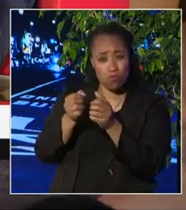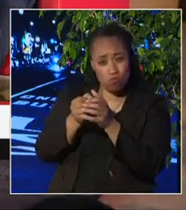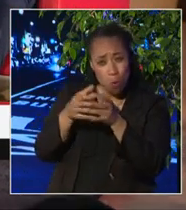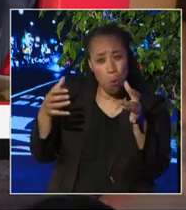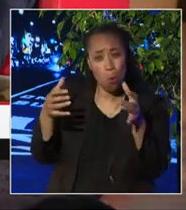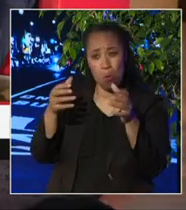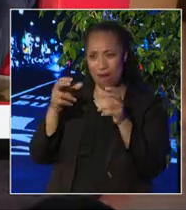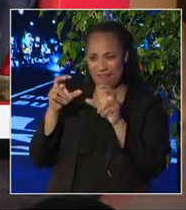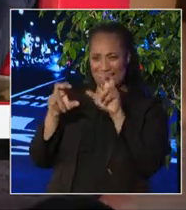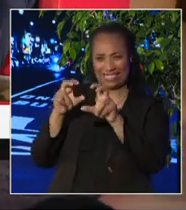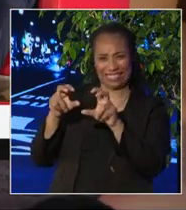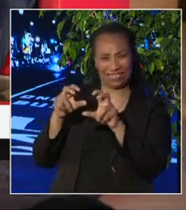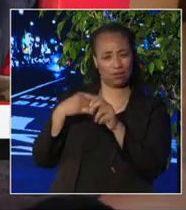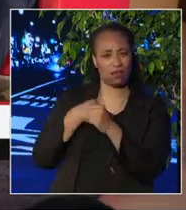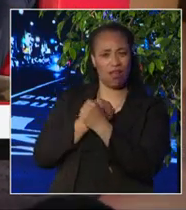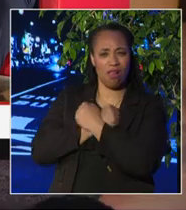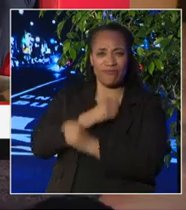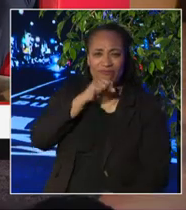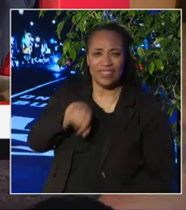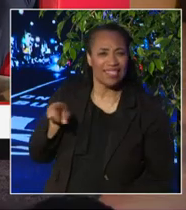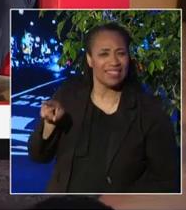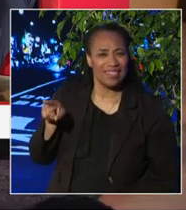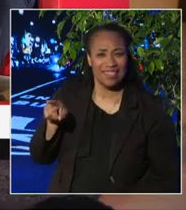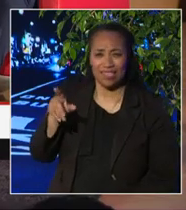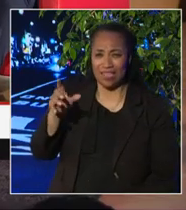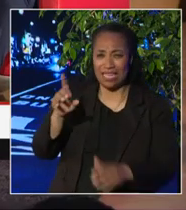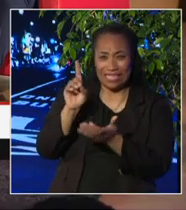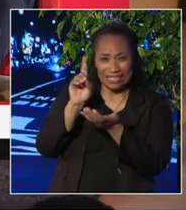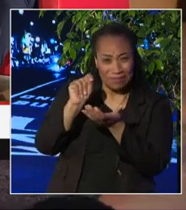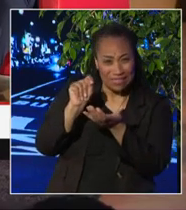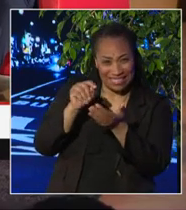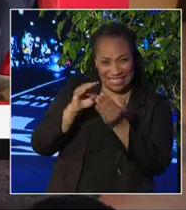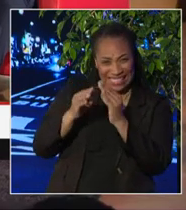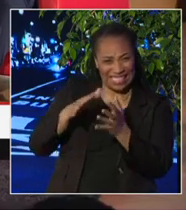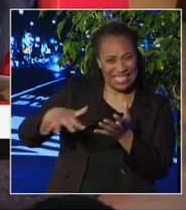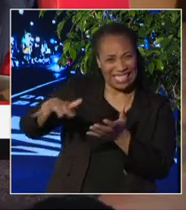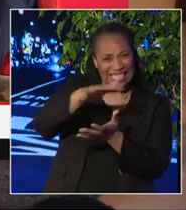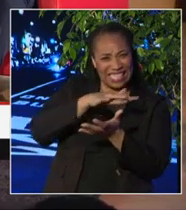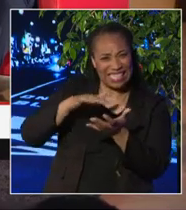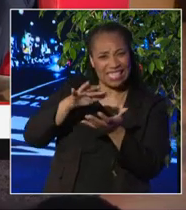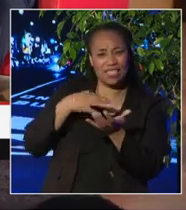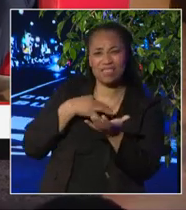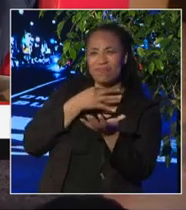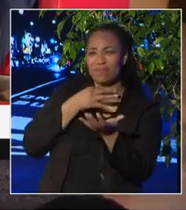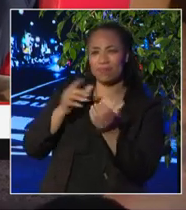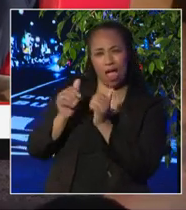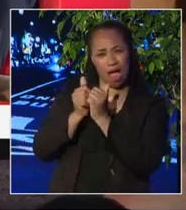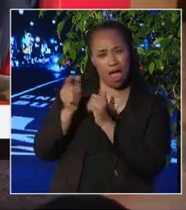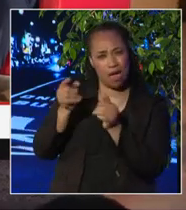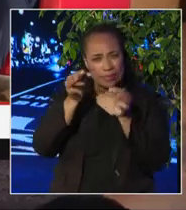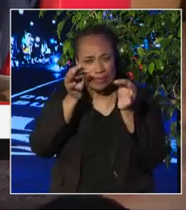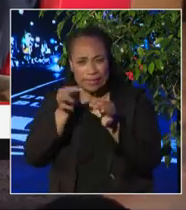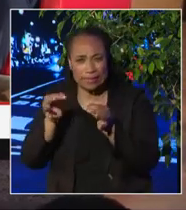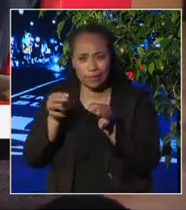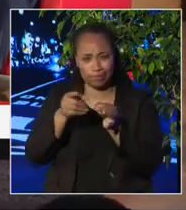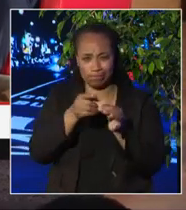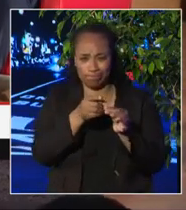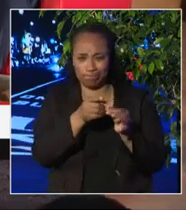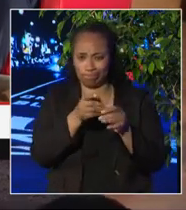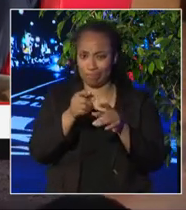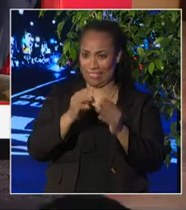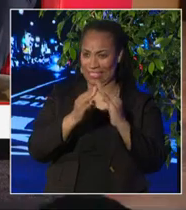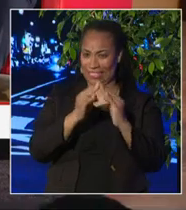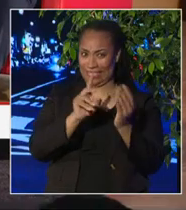those kinds of investments? What does it look like, in terms of the decisions that need to be made to propel downtown and the city forward? Well, I